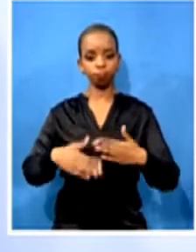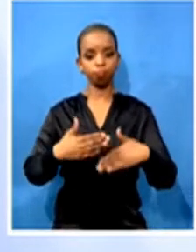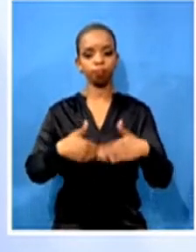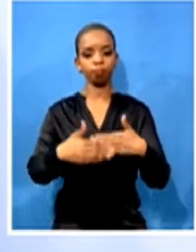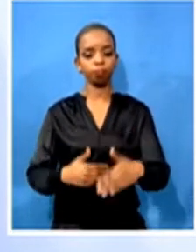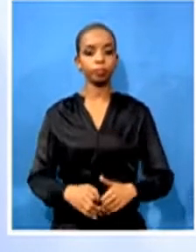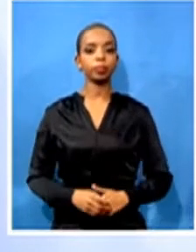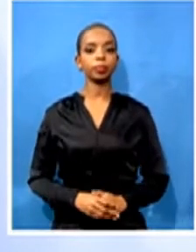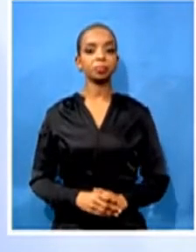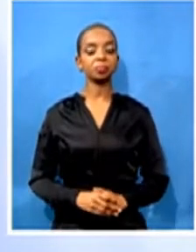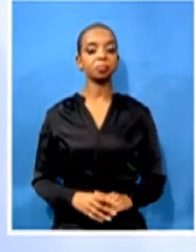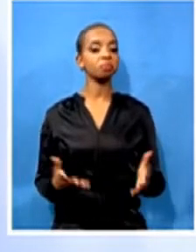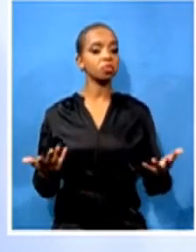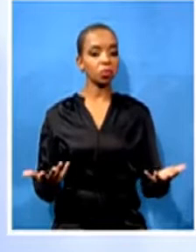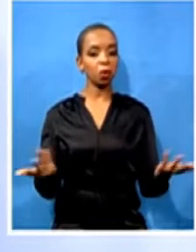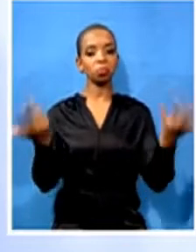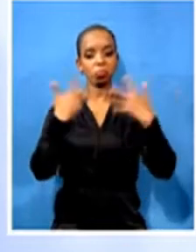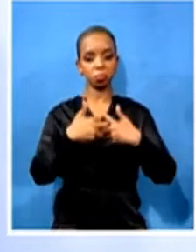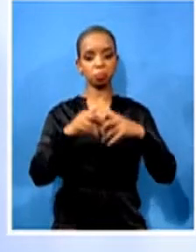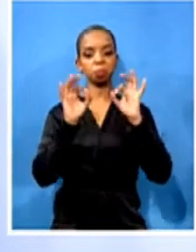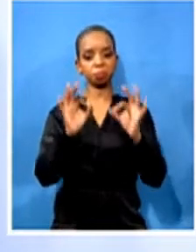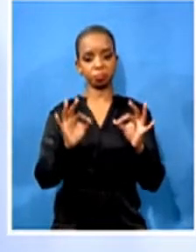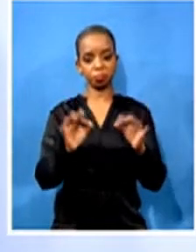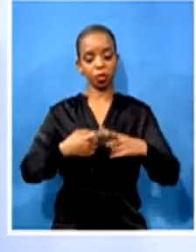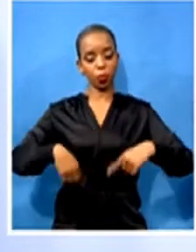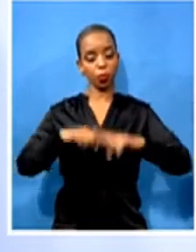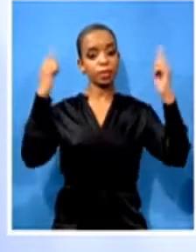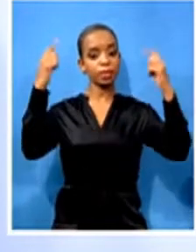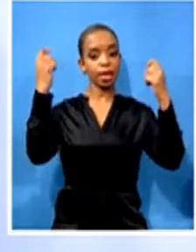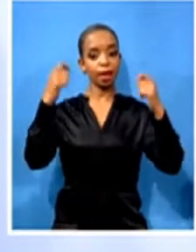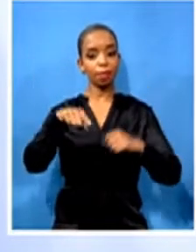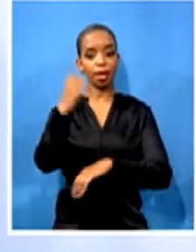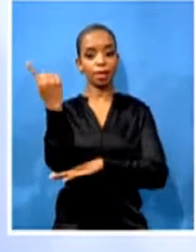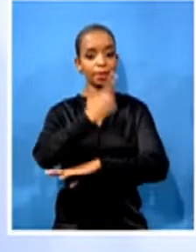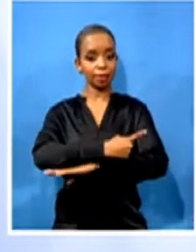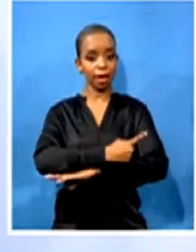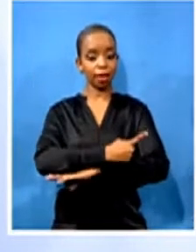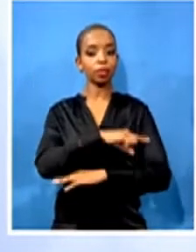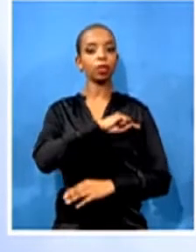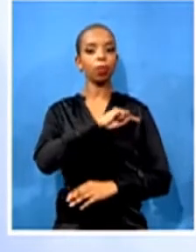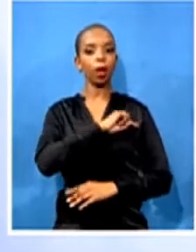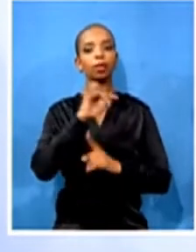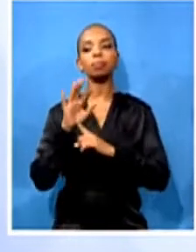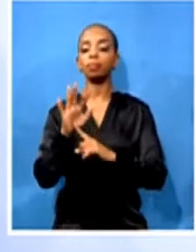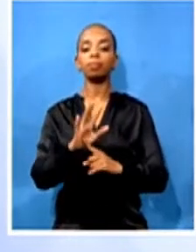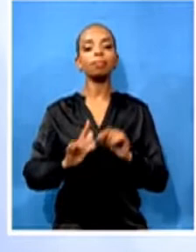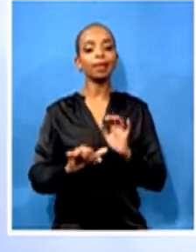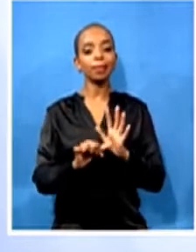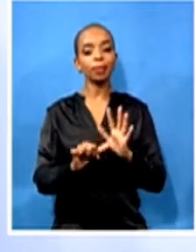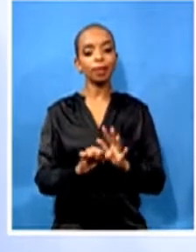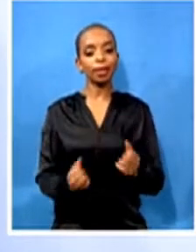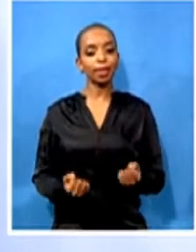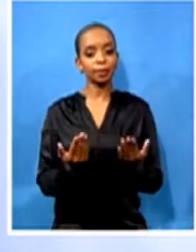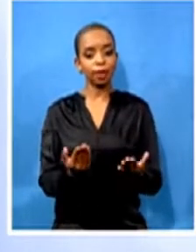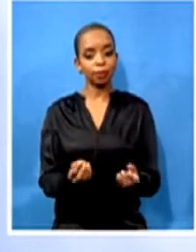day to affirm the importance of quality service delivery to communities, even